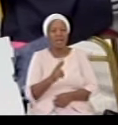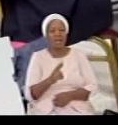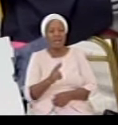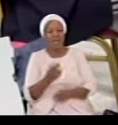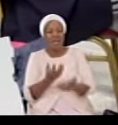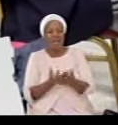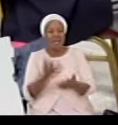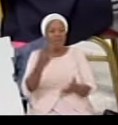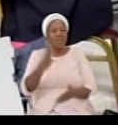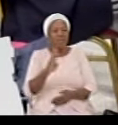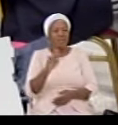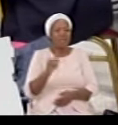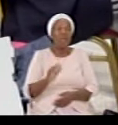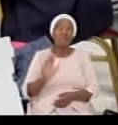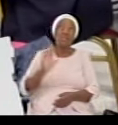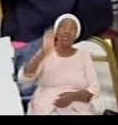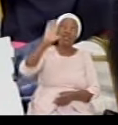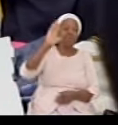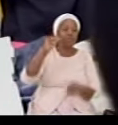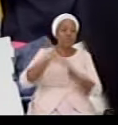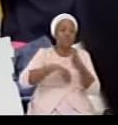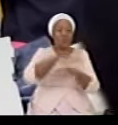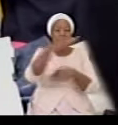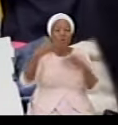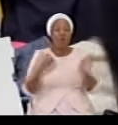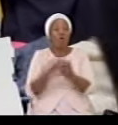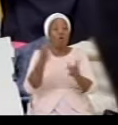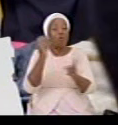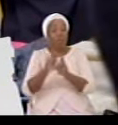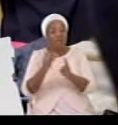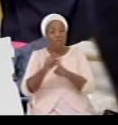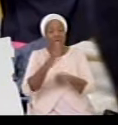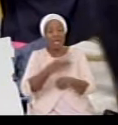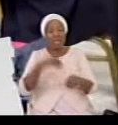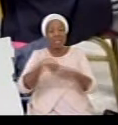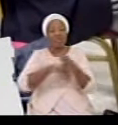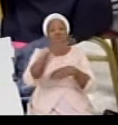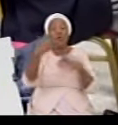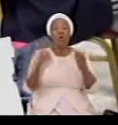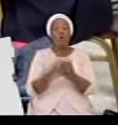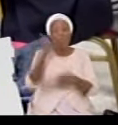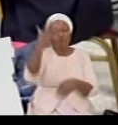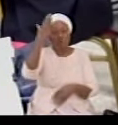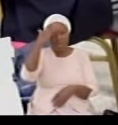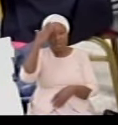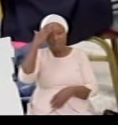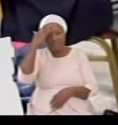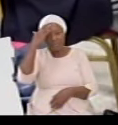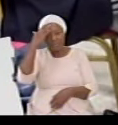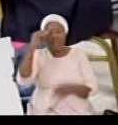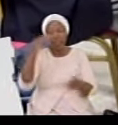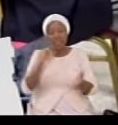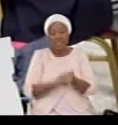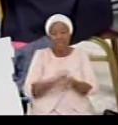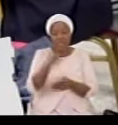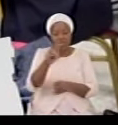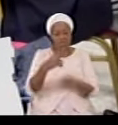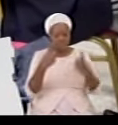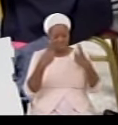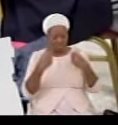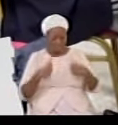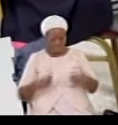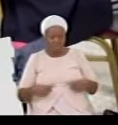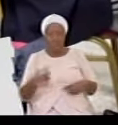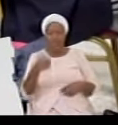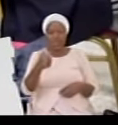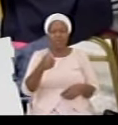by him in all utterance and in all knowledge. That you look at your life,